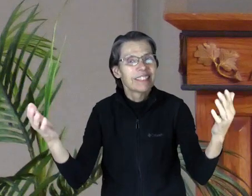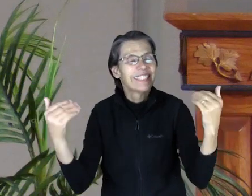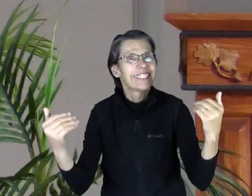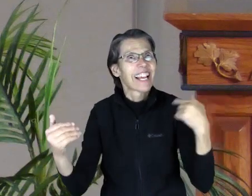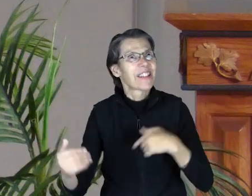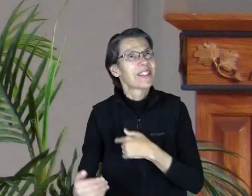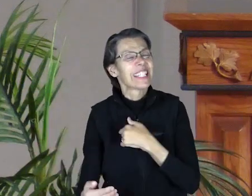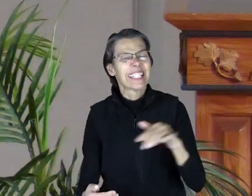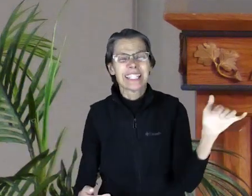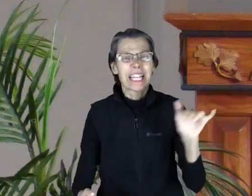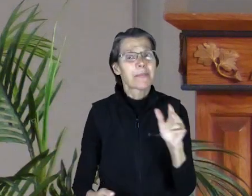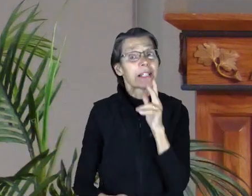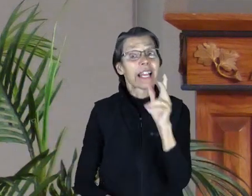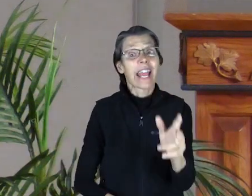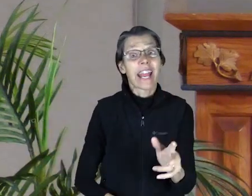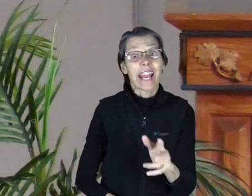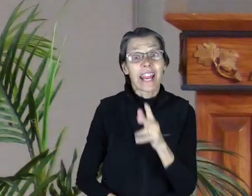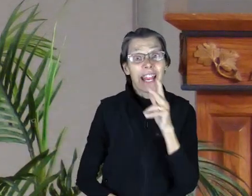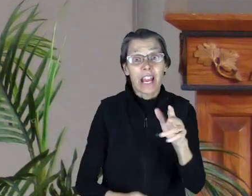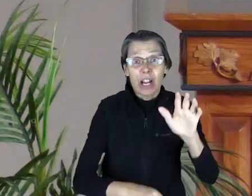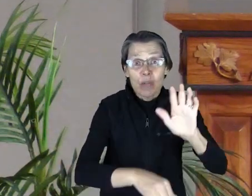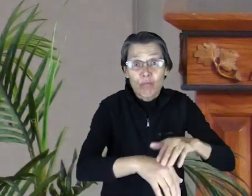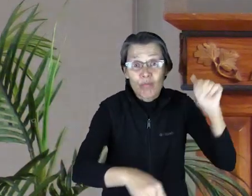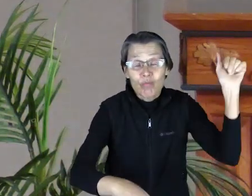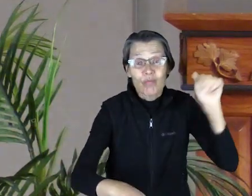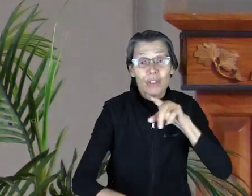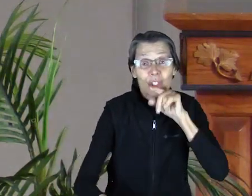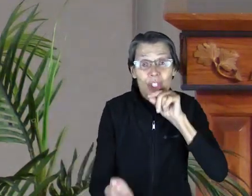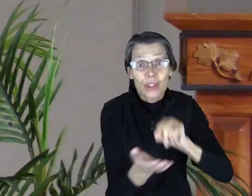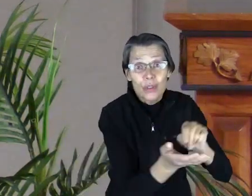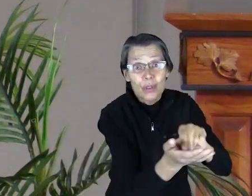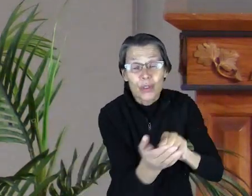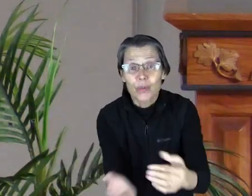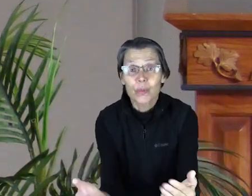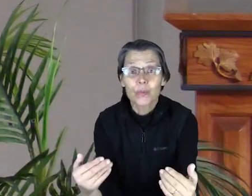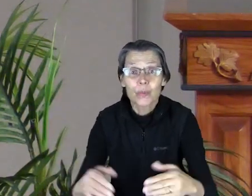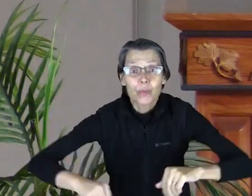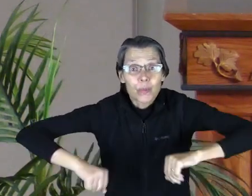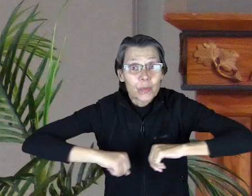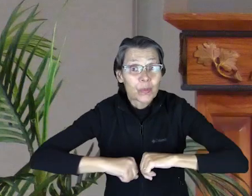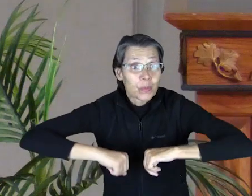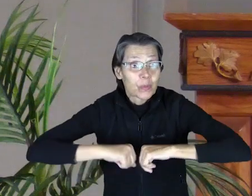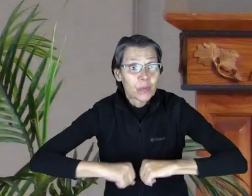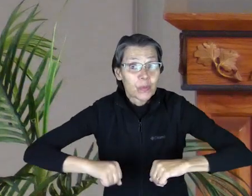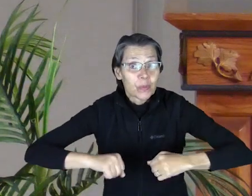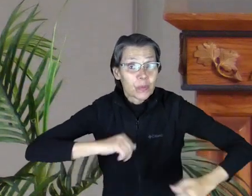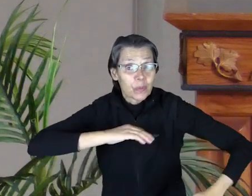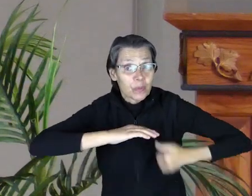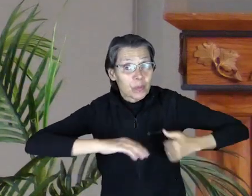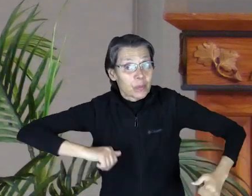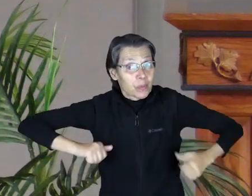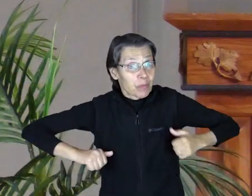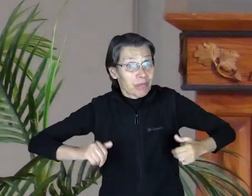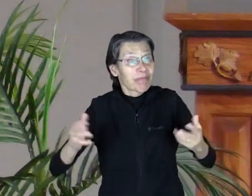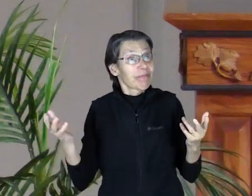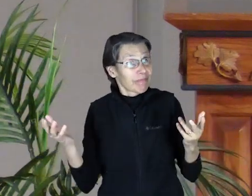to cry out to you, we who are lost, confused, tired, anxious,